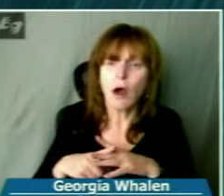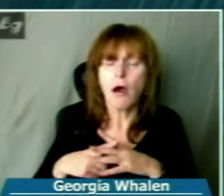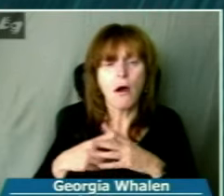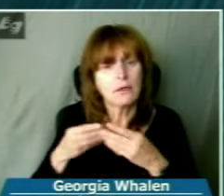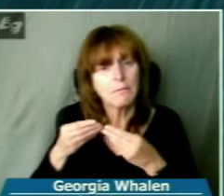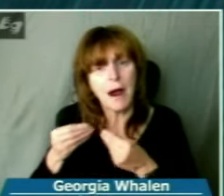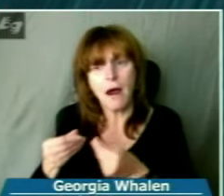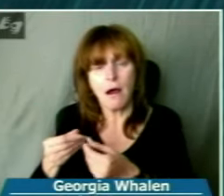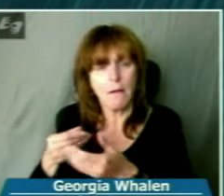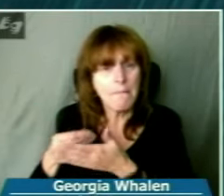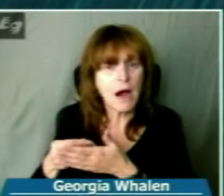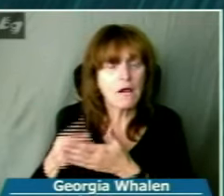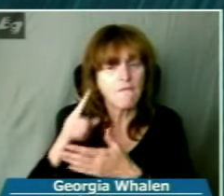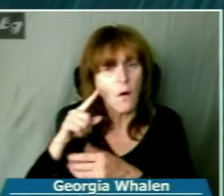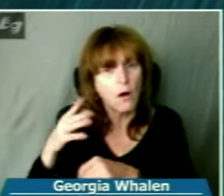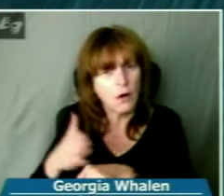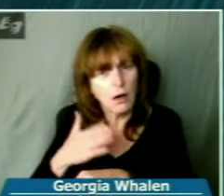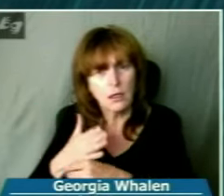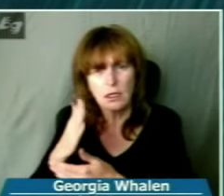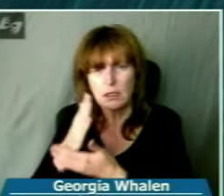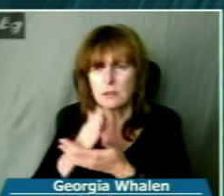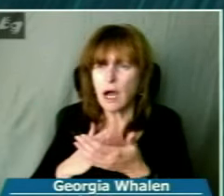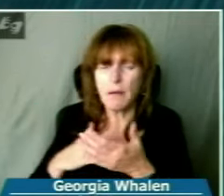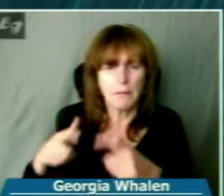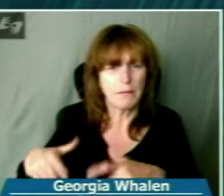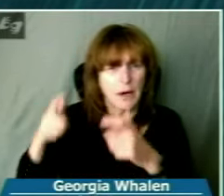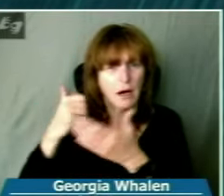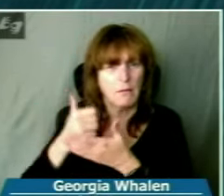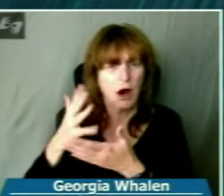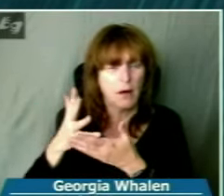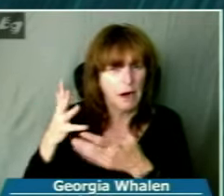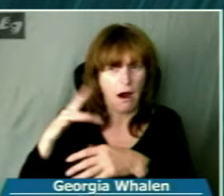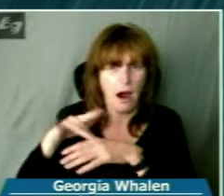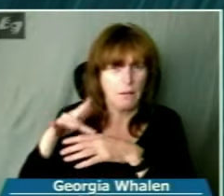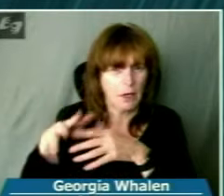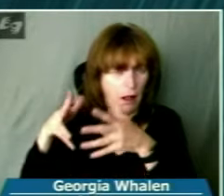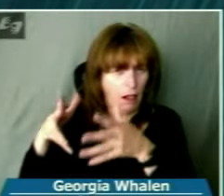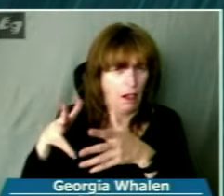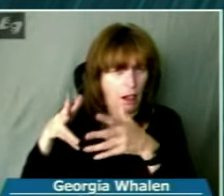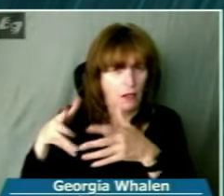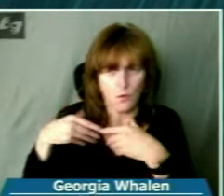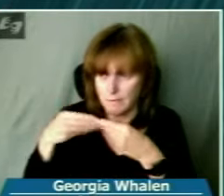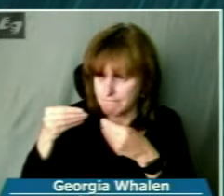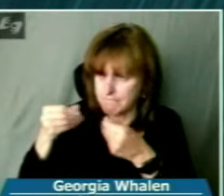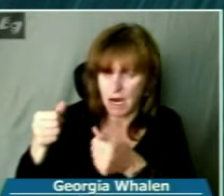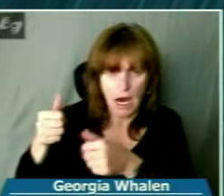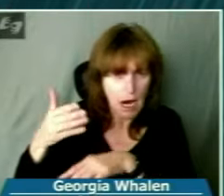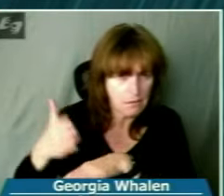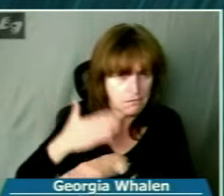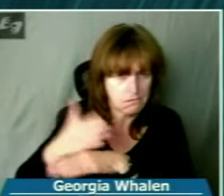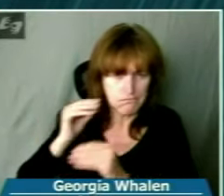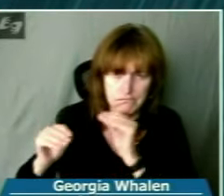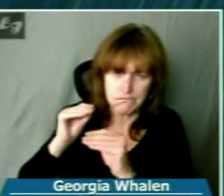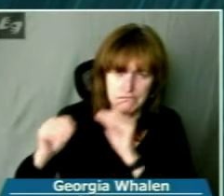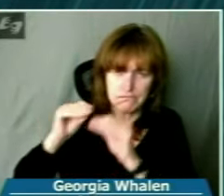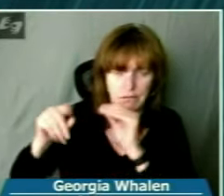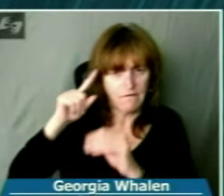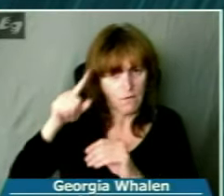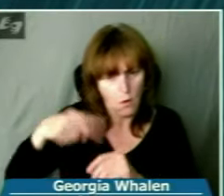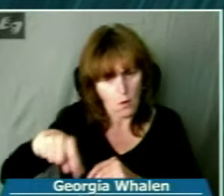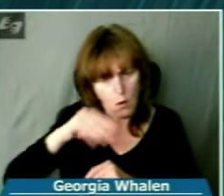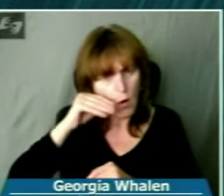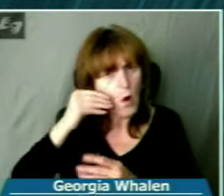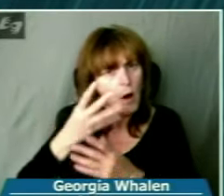had been empty. So we're looking at, you know, utilizing those opportunities as well. But we know that we can't do it alone. And so